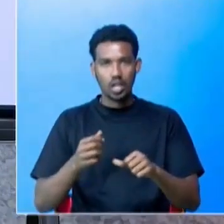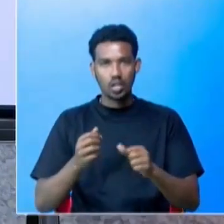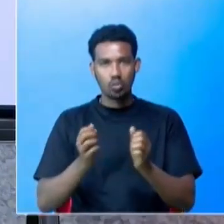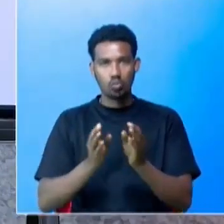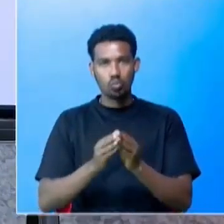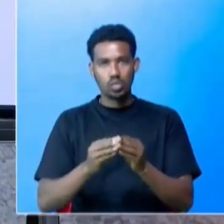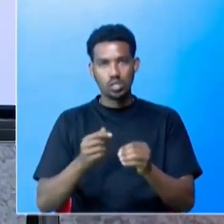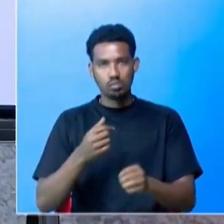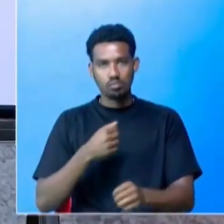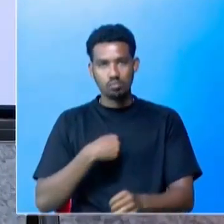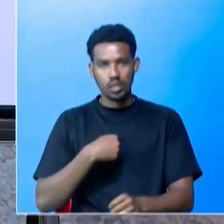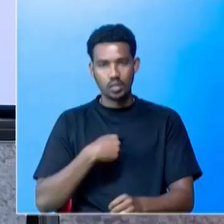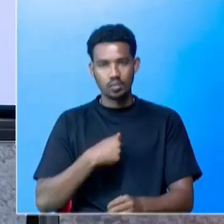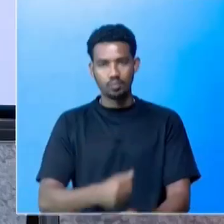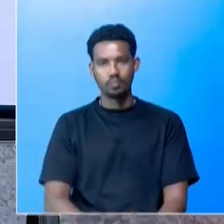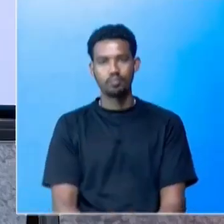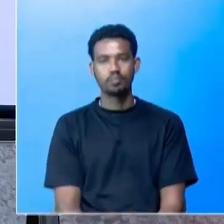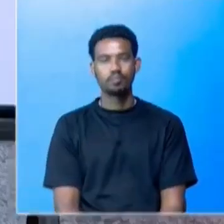note.